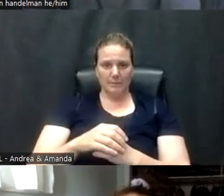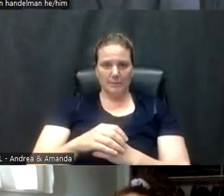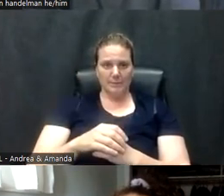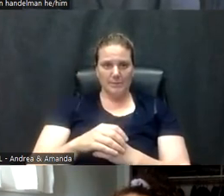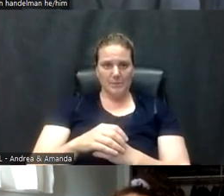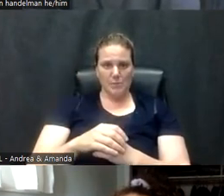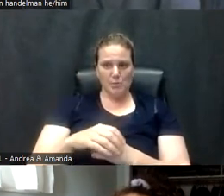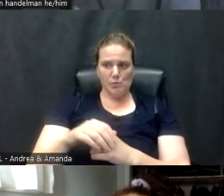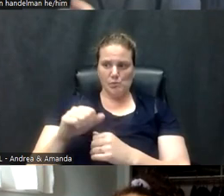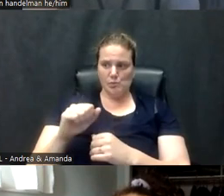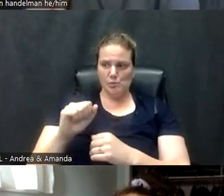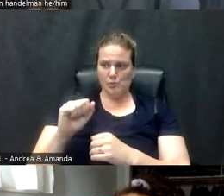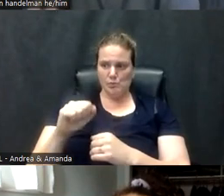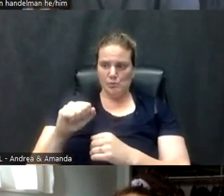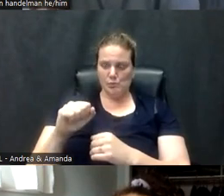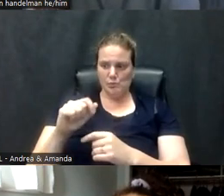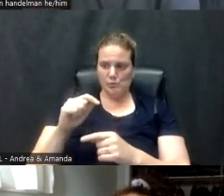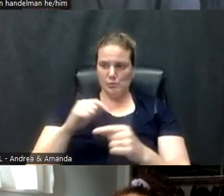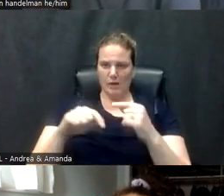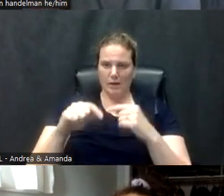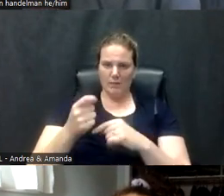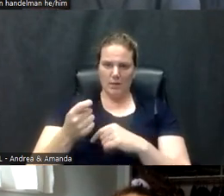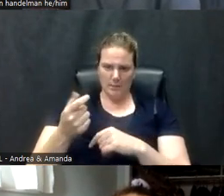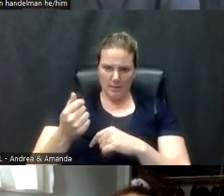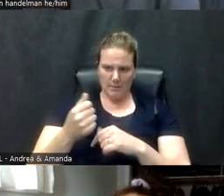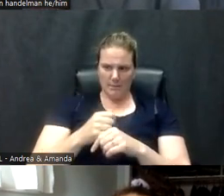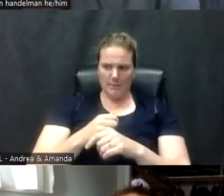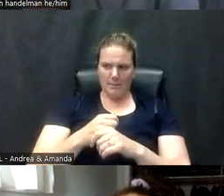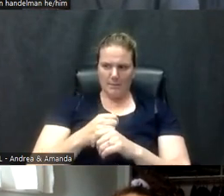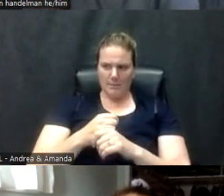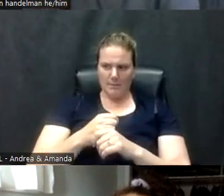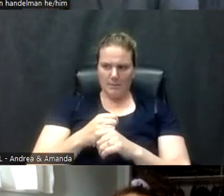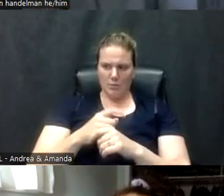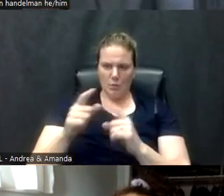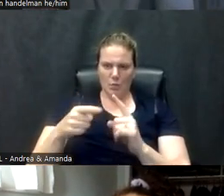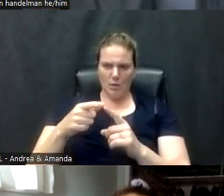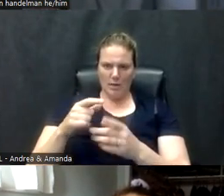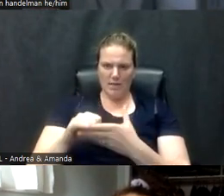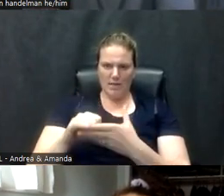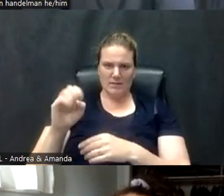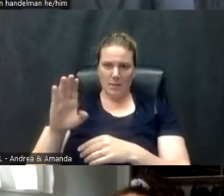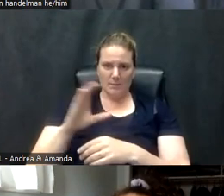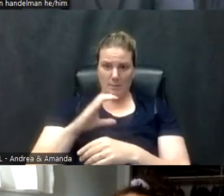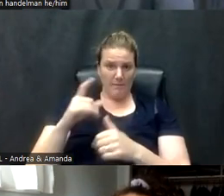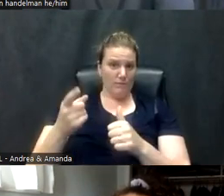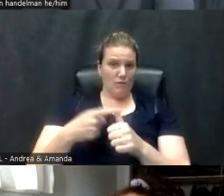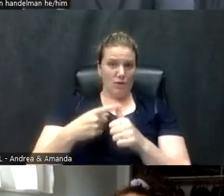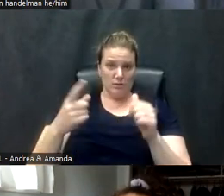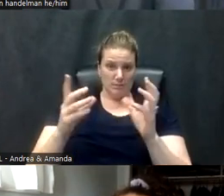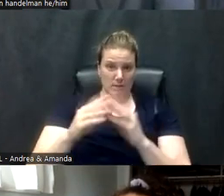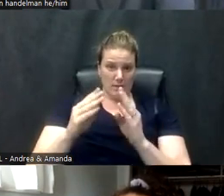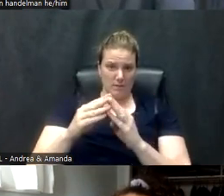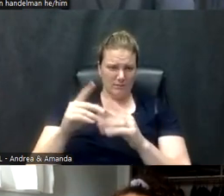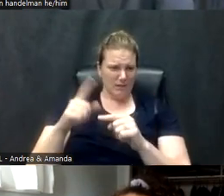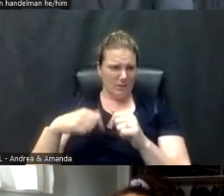So just kind of backing up a little bit. When this commission, this subcommittee first met, I can't remember who